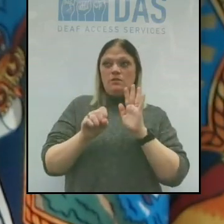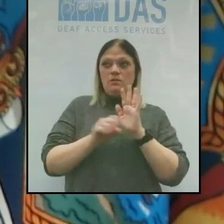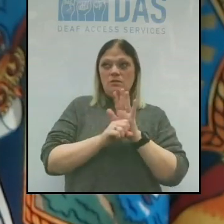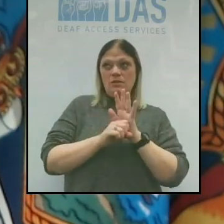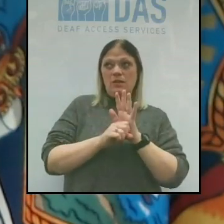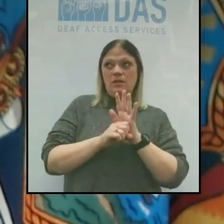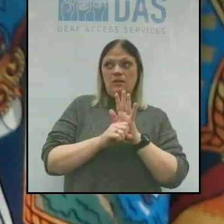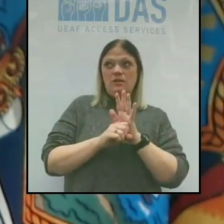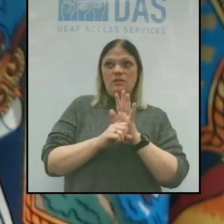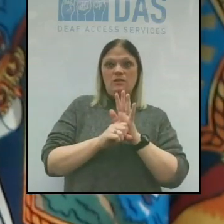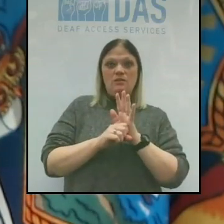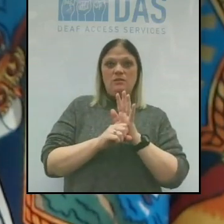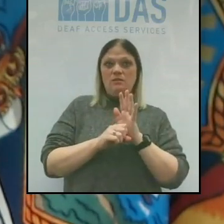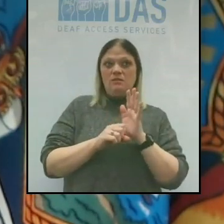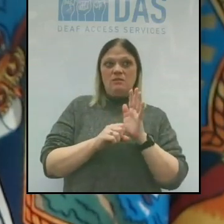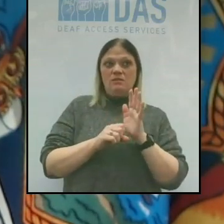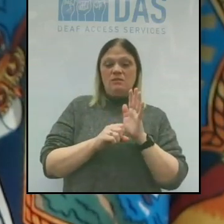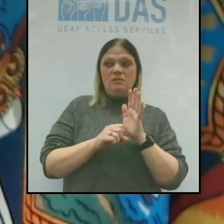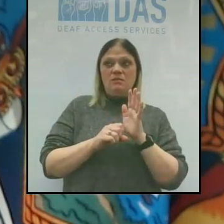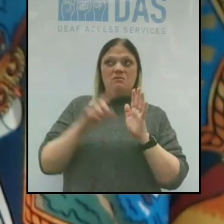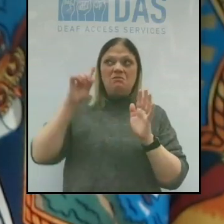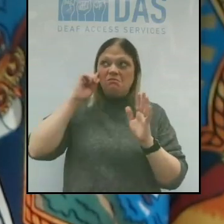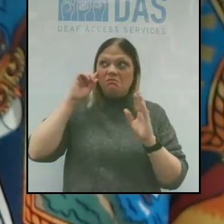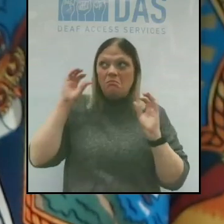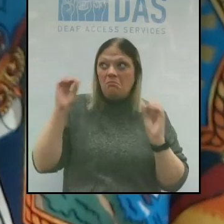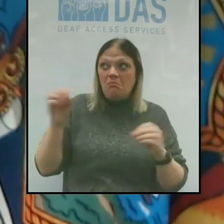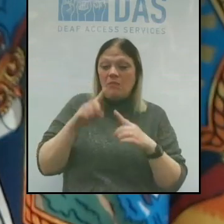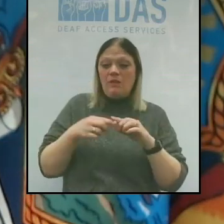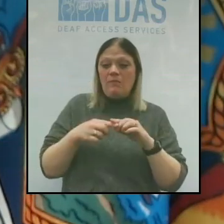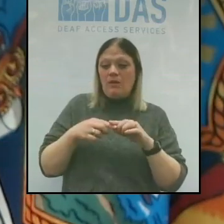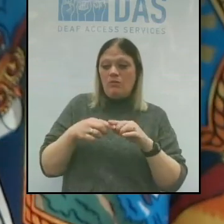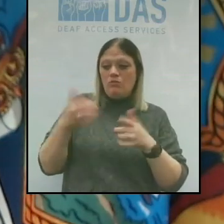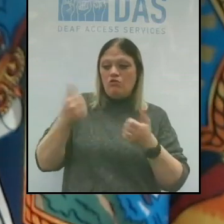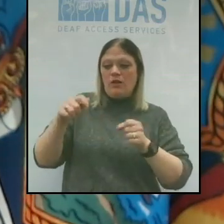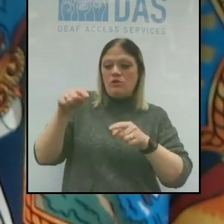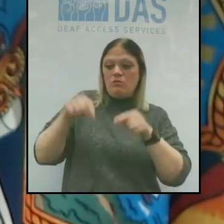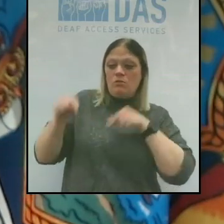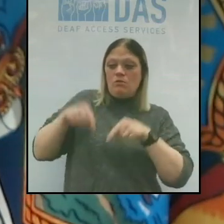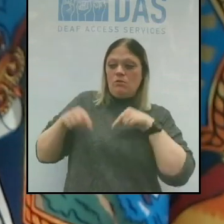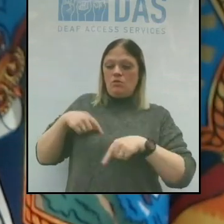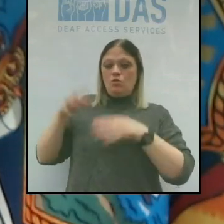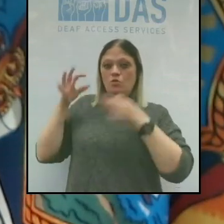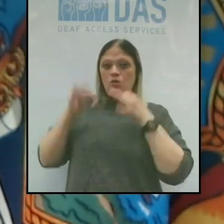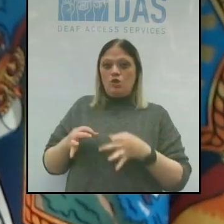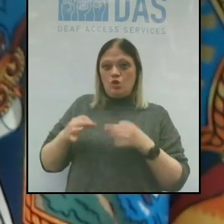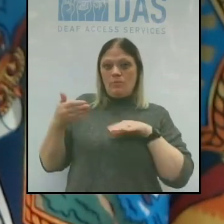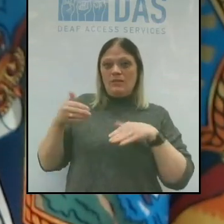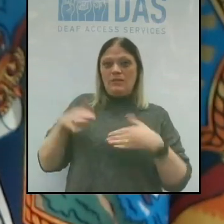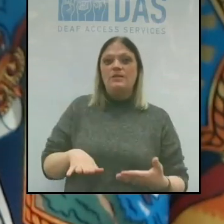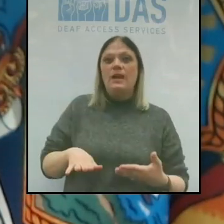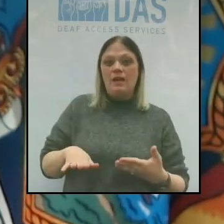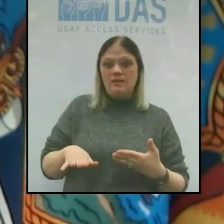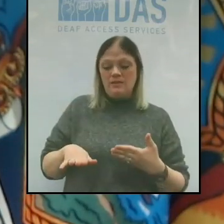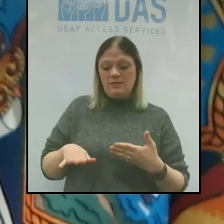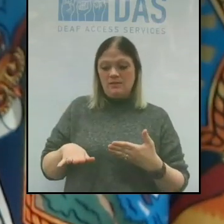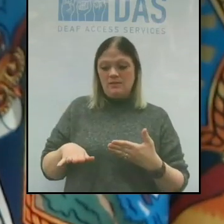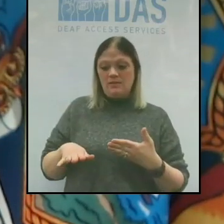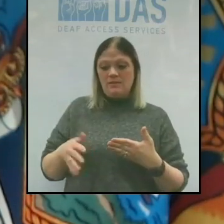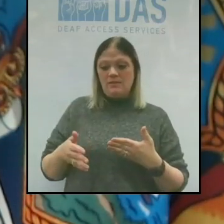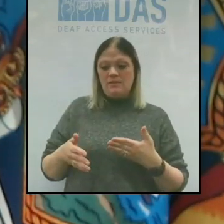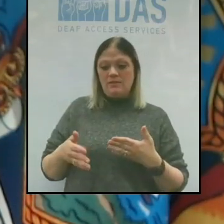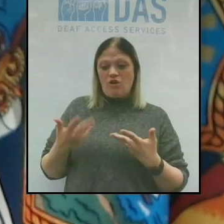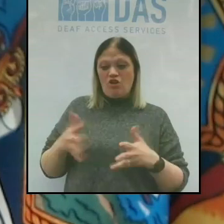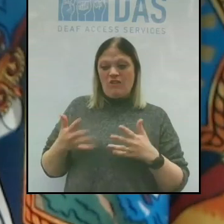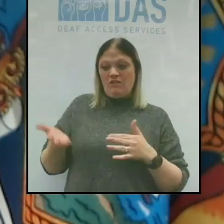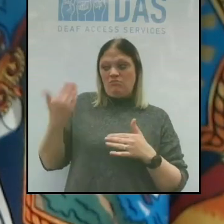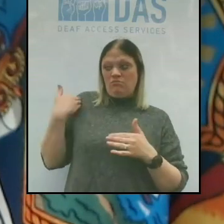haven't heard that the state is backtracking to try to determine if cases that have people who've died already